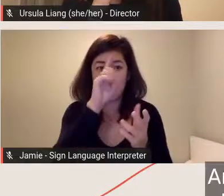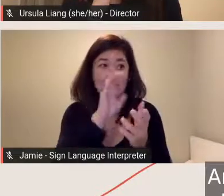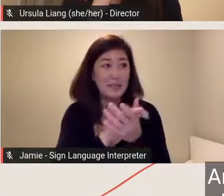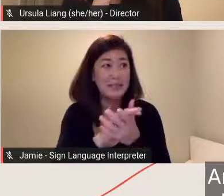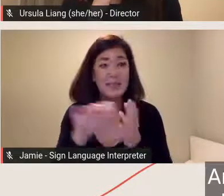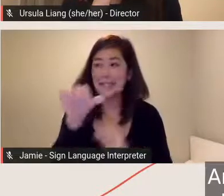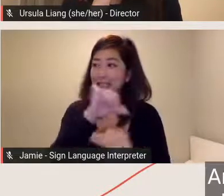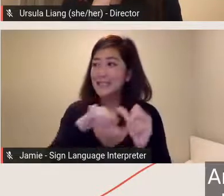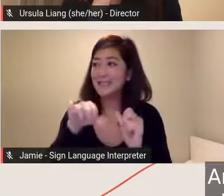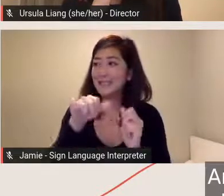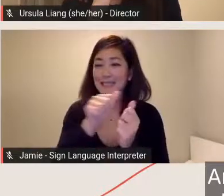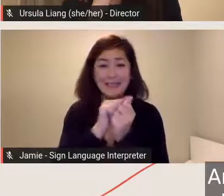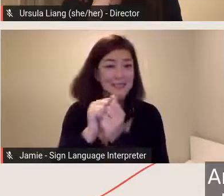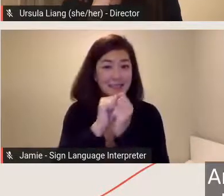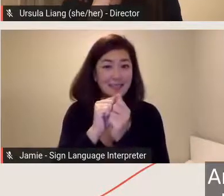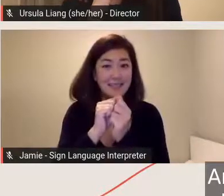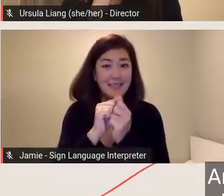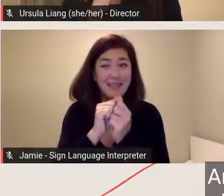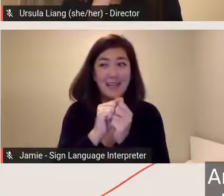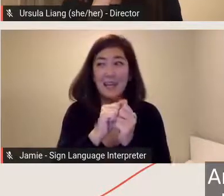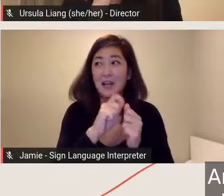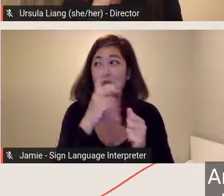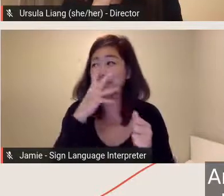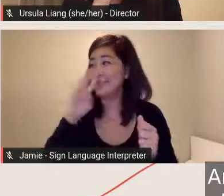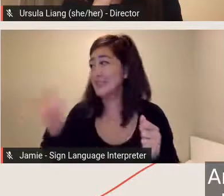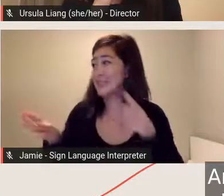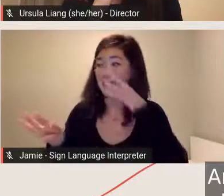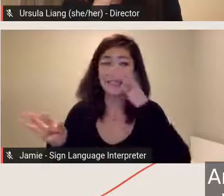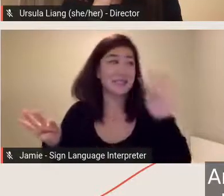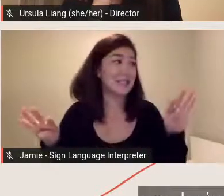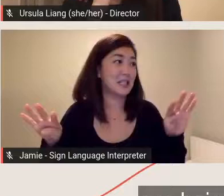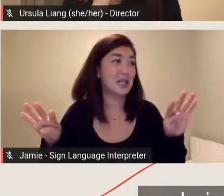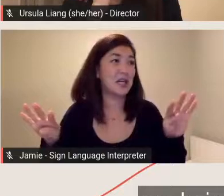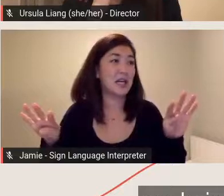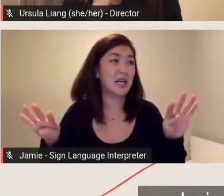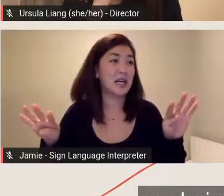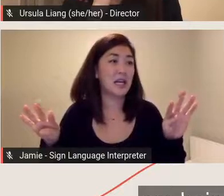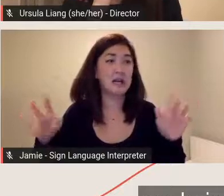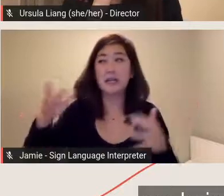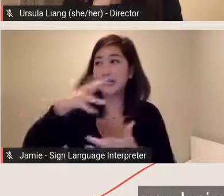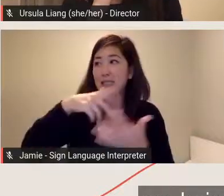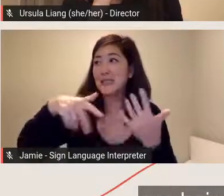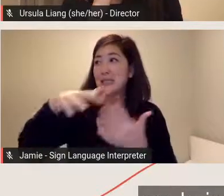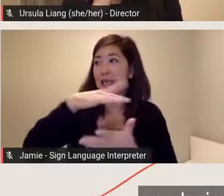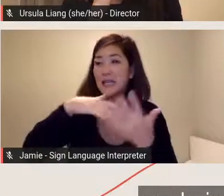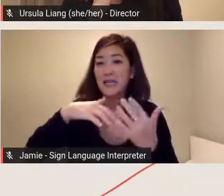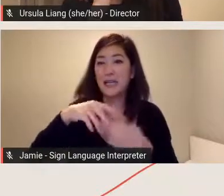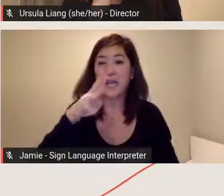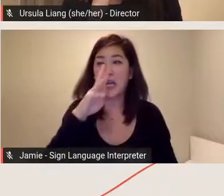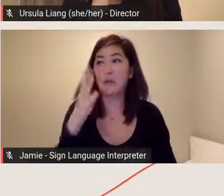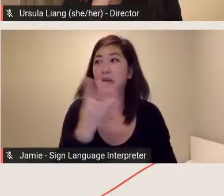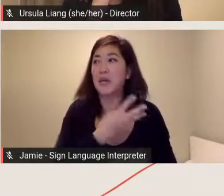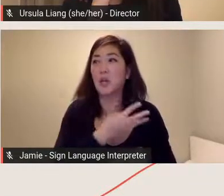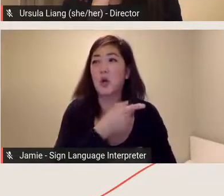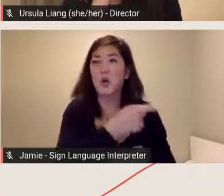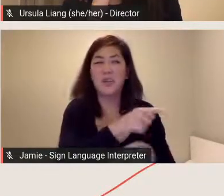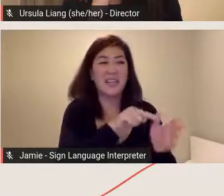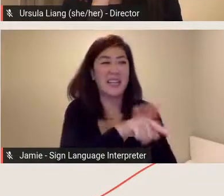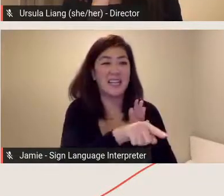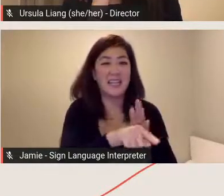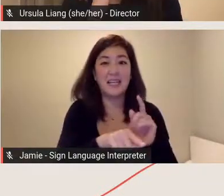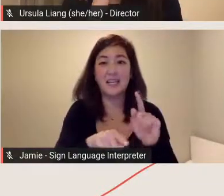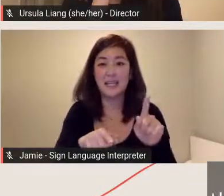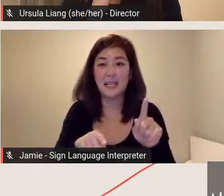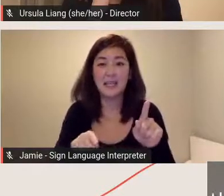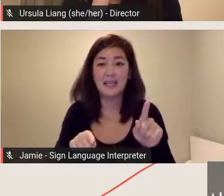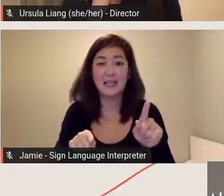we just turn away from the ways that our brethren are being brutalized, we're going to be okay. So white supremacy has done a good job